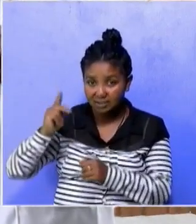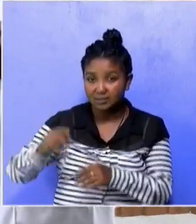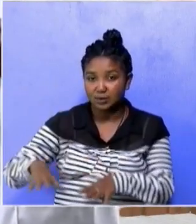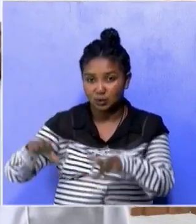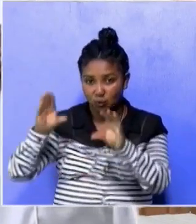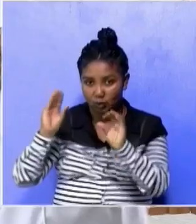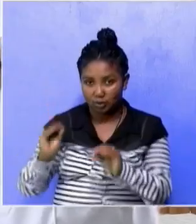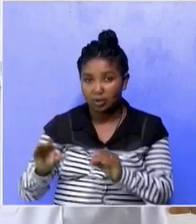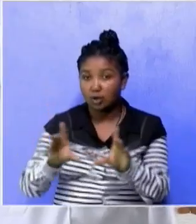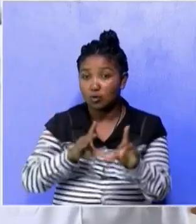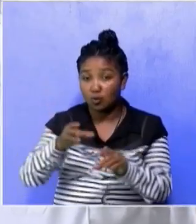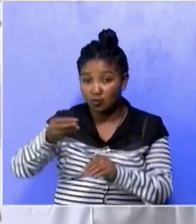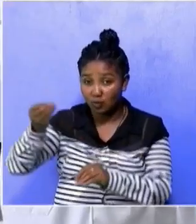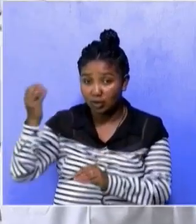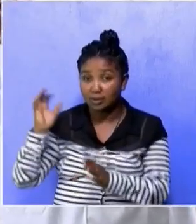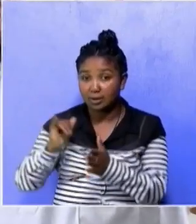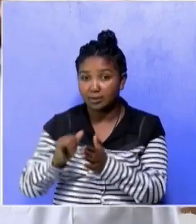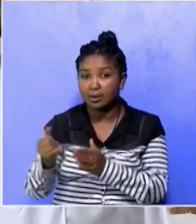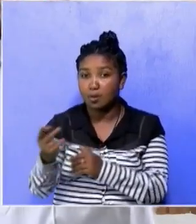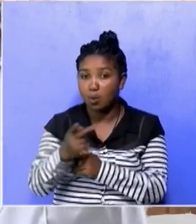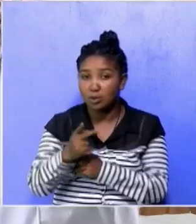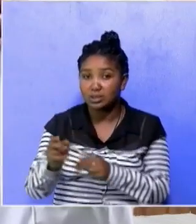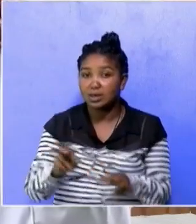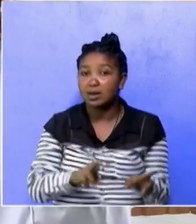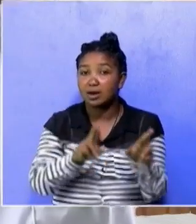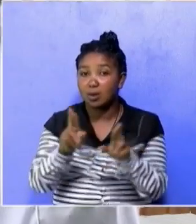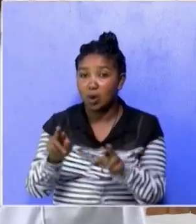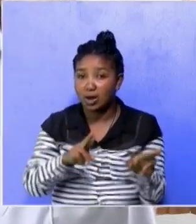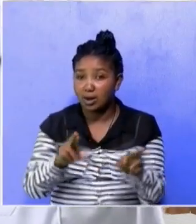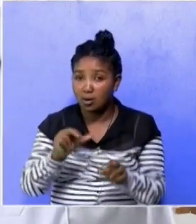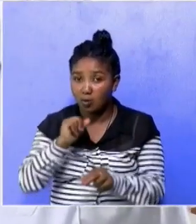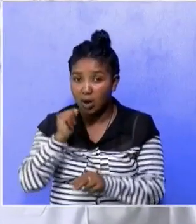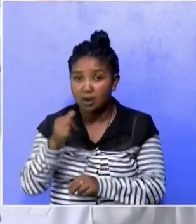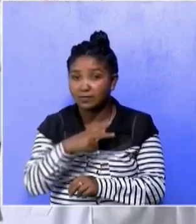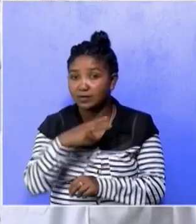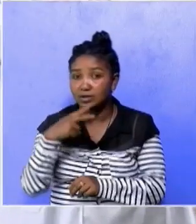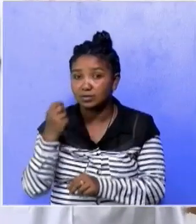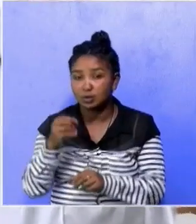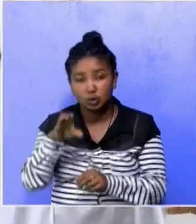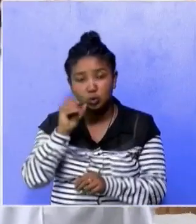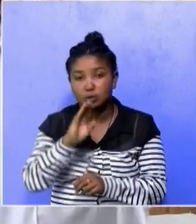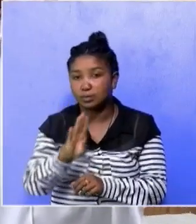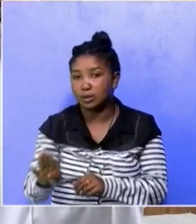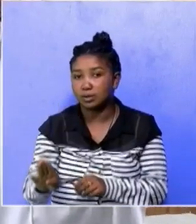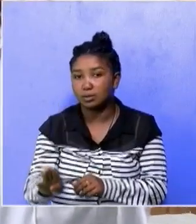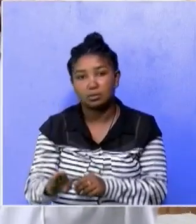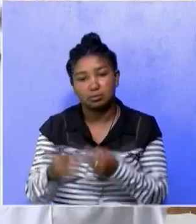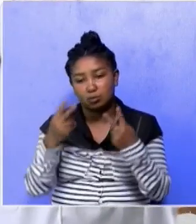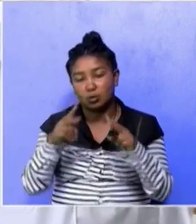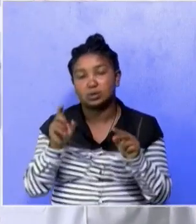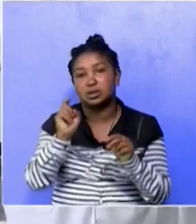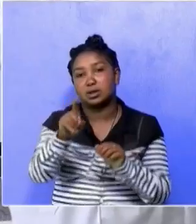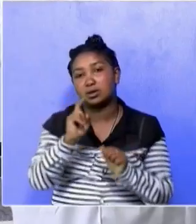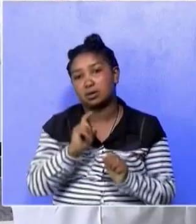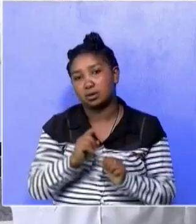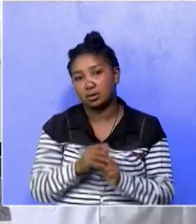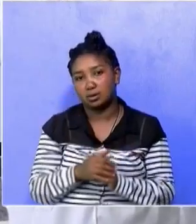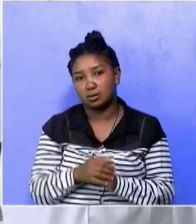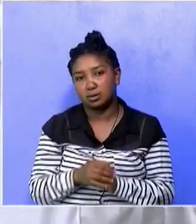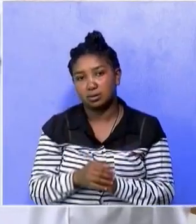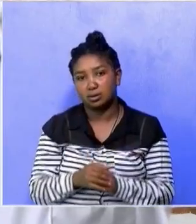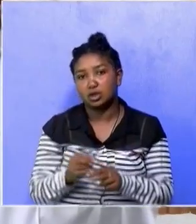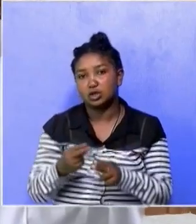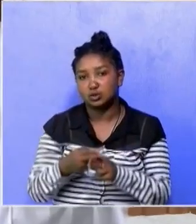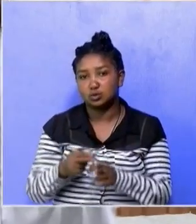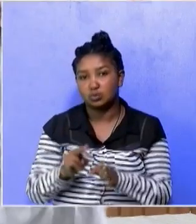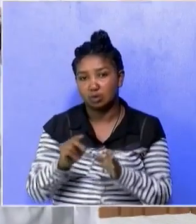students, don't forget that both regular and irregular verbs should be considered. In short,